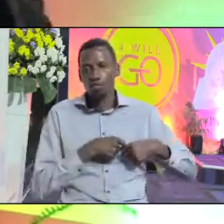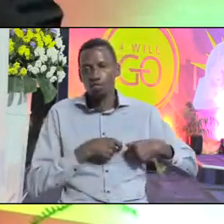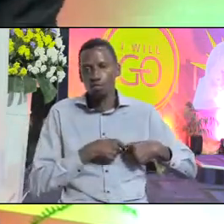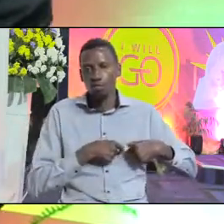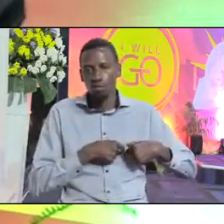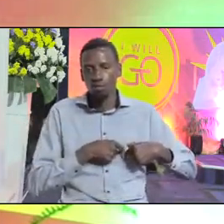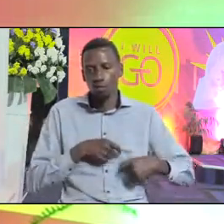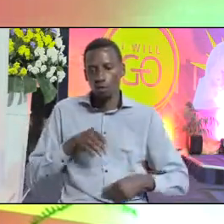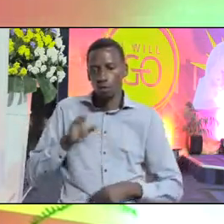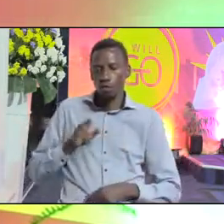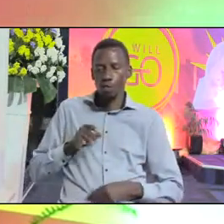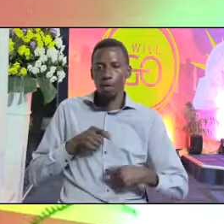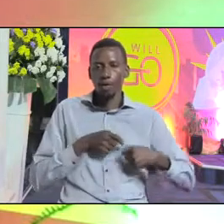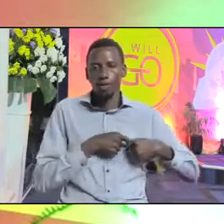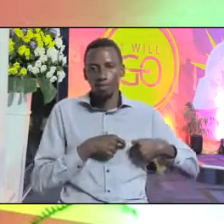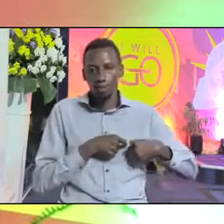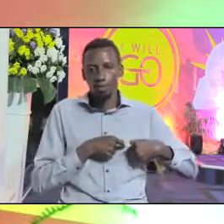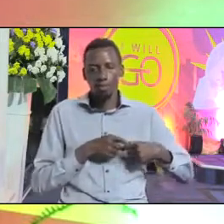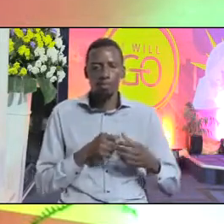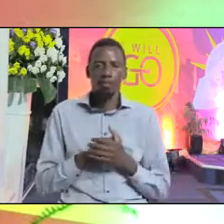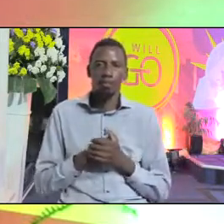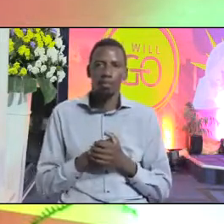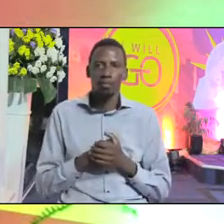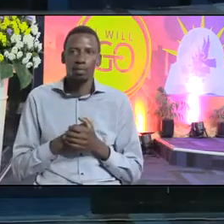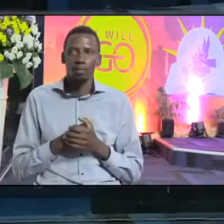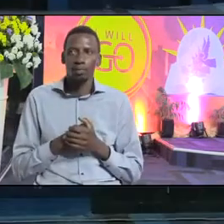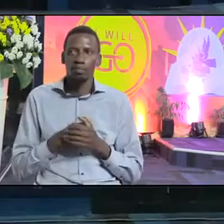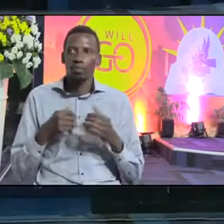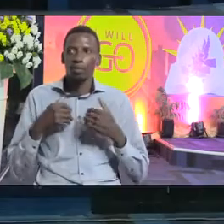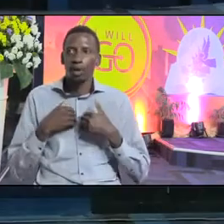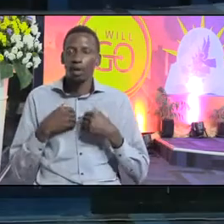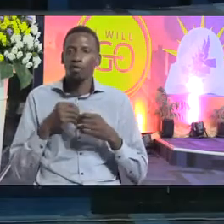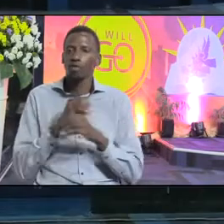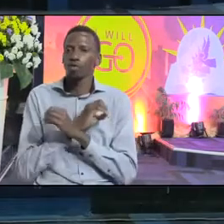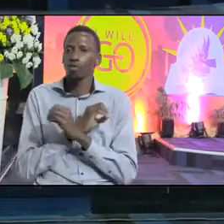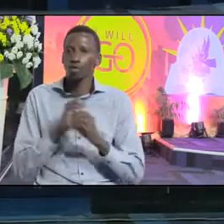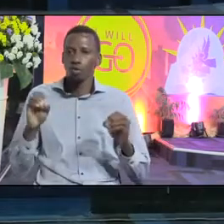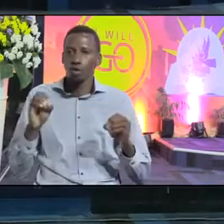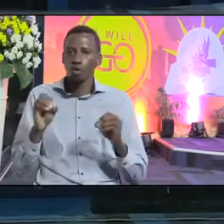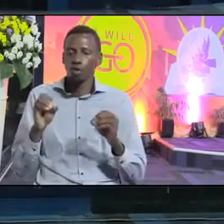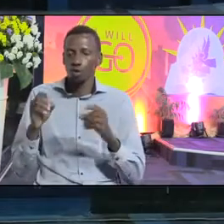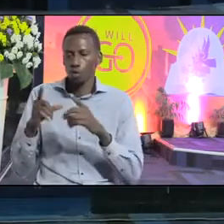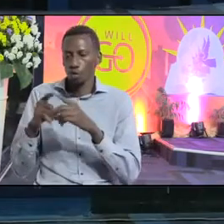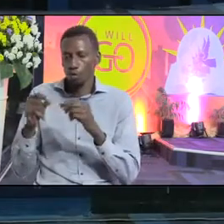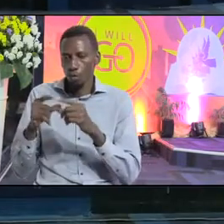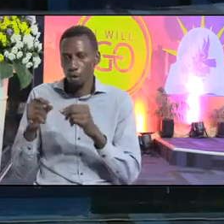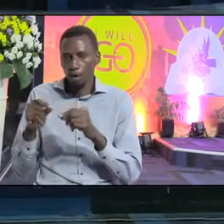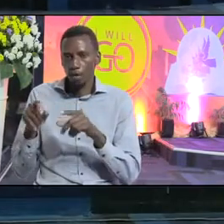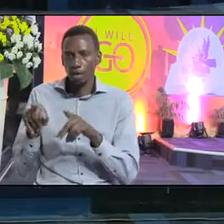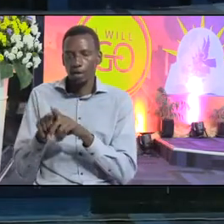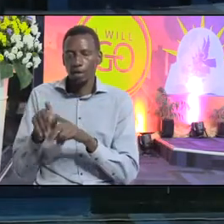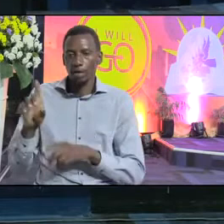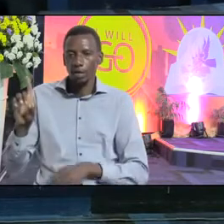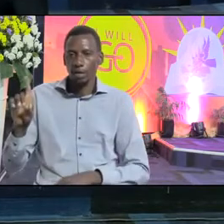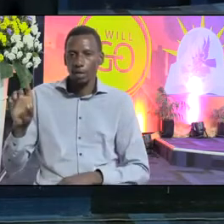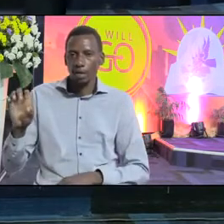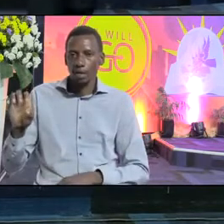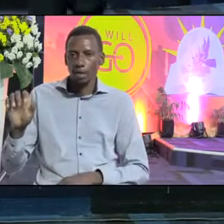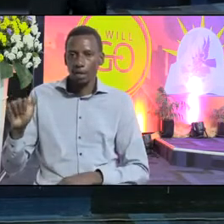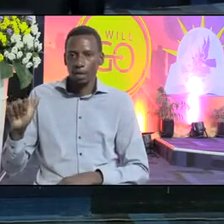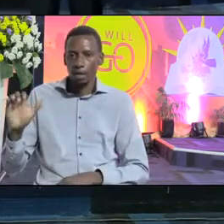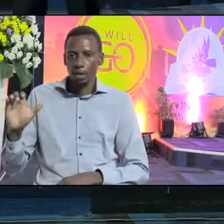female deacon. By the way, there is no word as deaconess in the Greek. Hello,